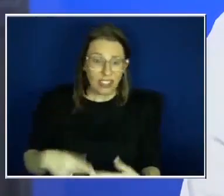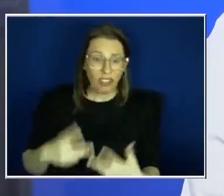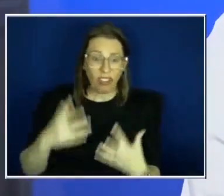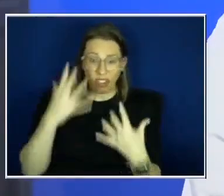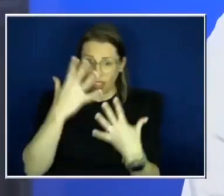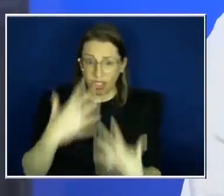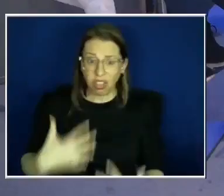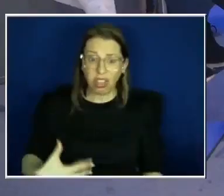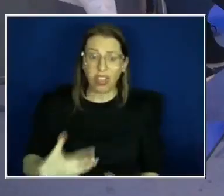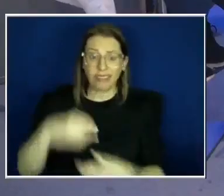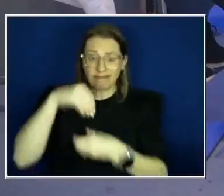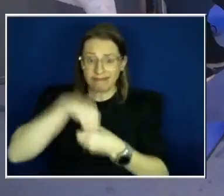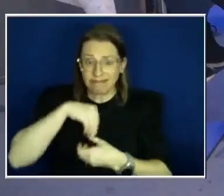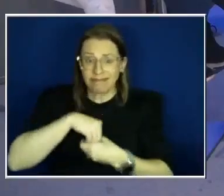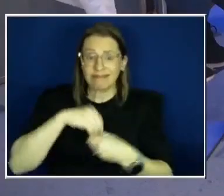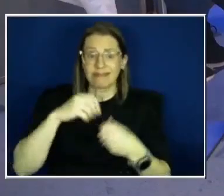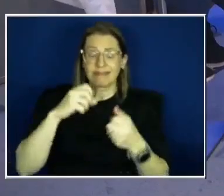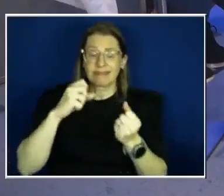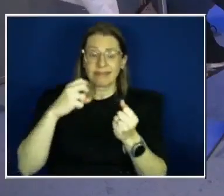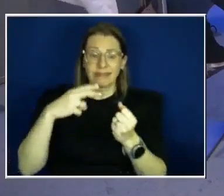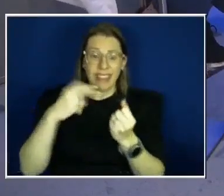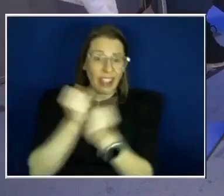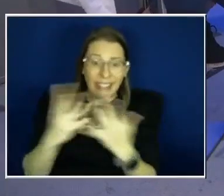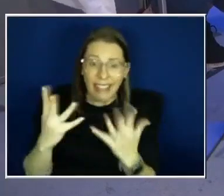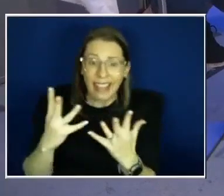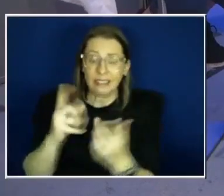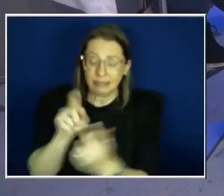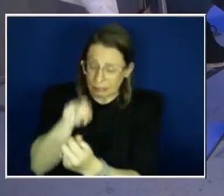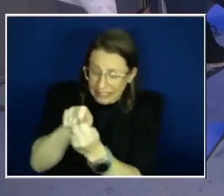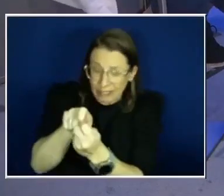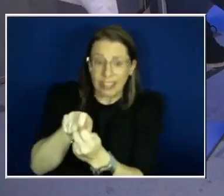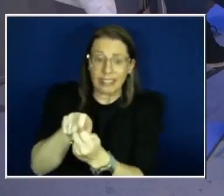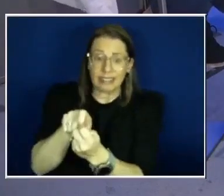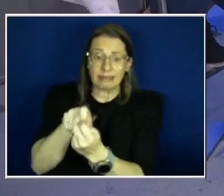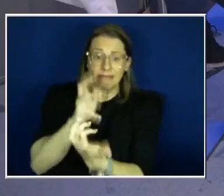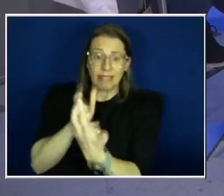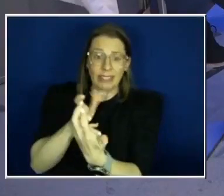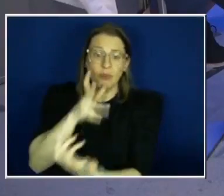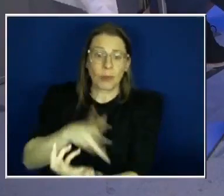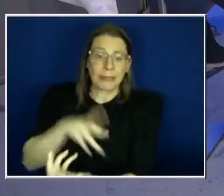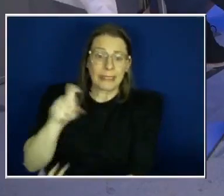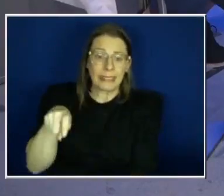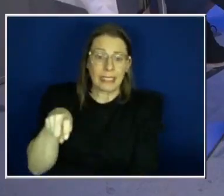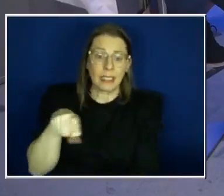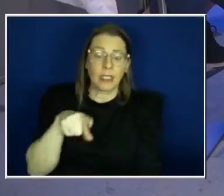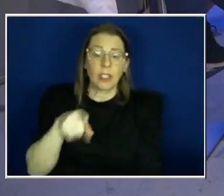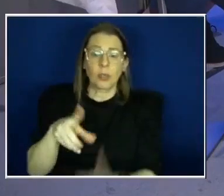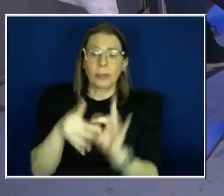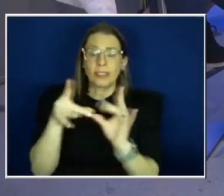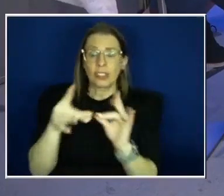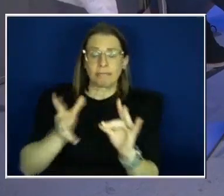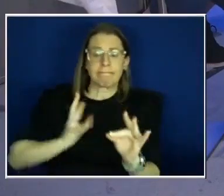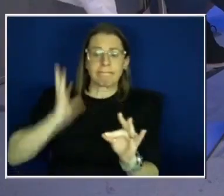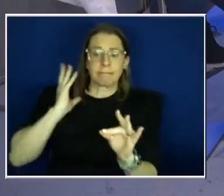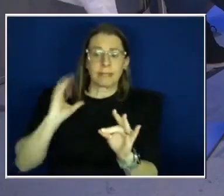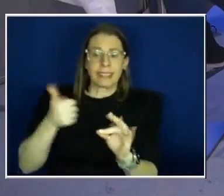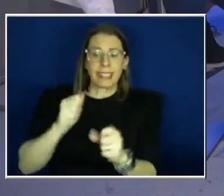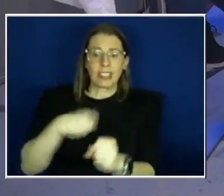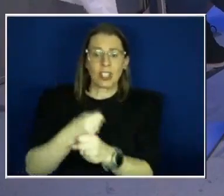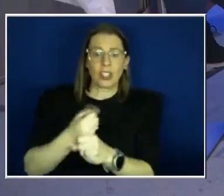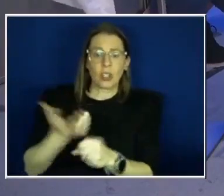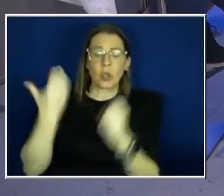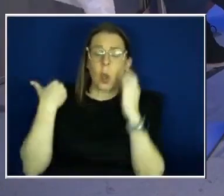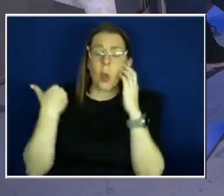differently. So that's why you have to be very, very very specific in your training. And you mentioned about 10 years ago. So, Dr. Yedlinski, can you give us an example of